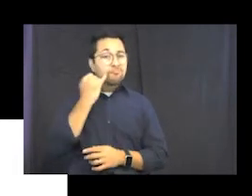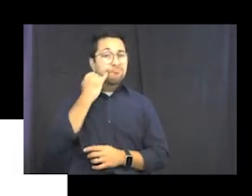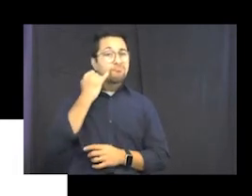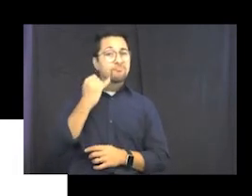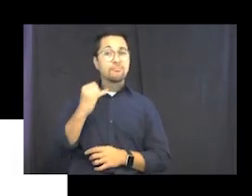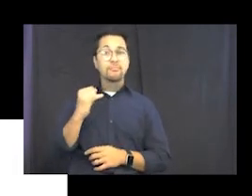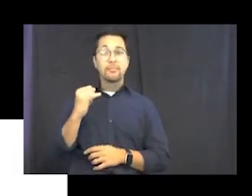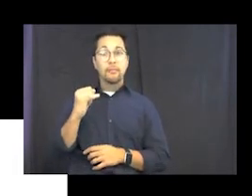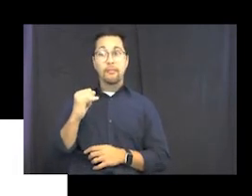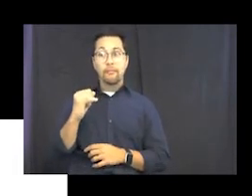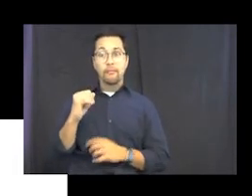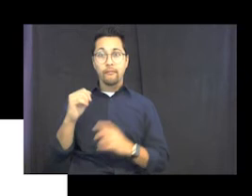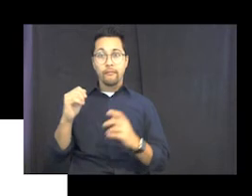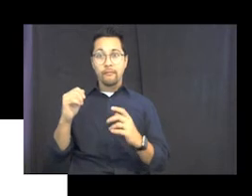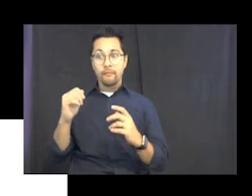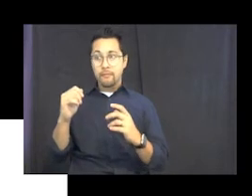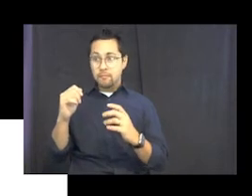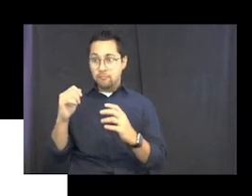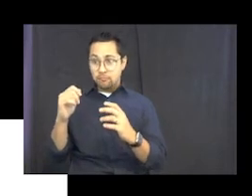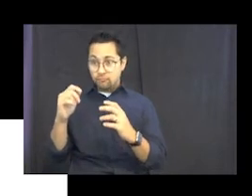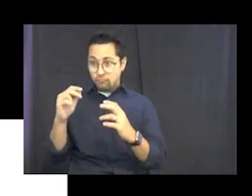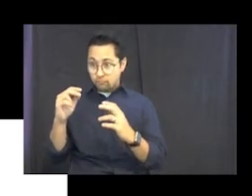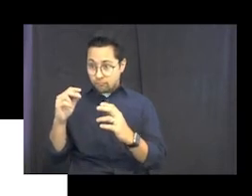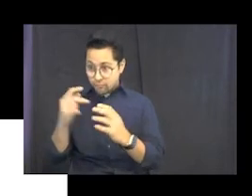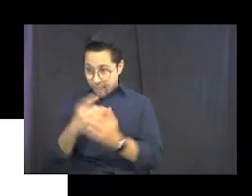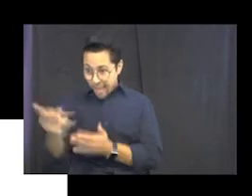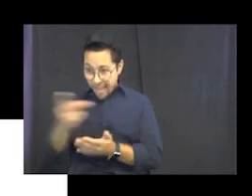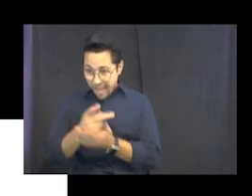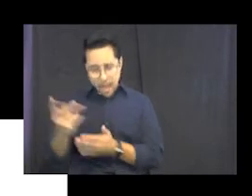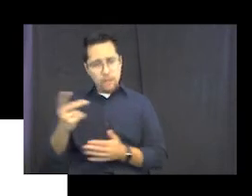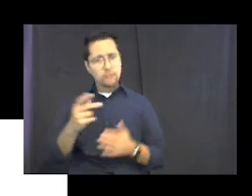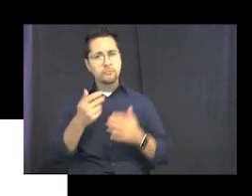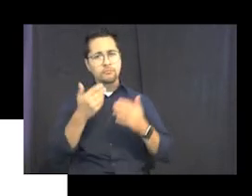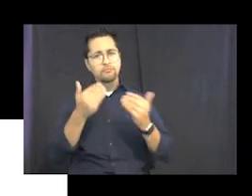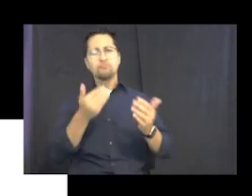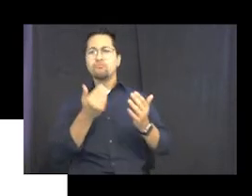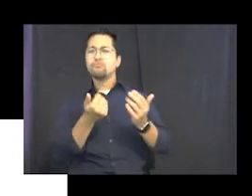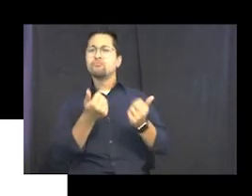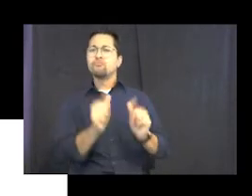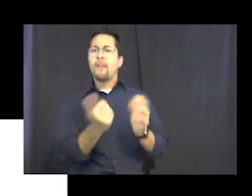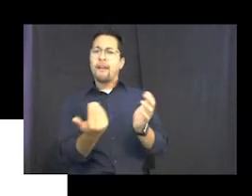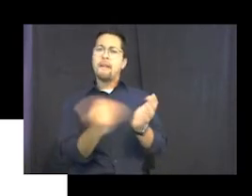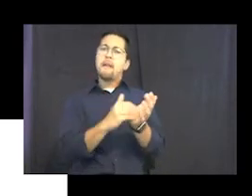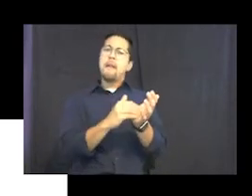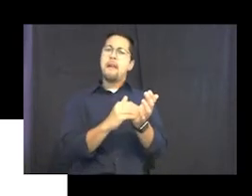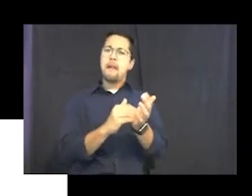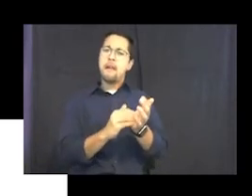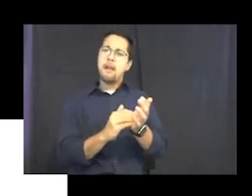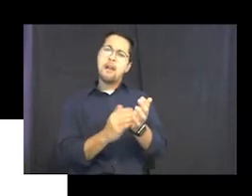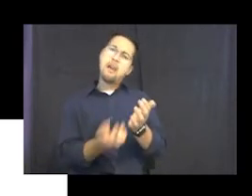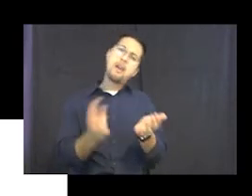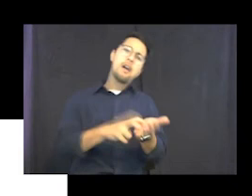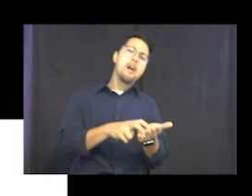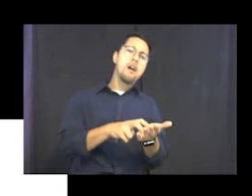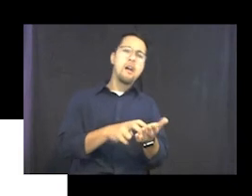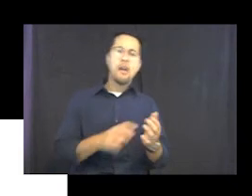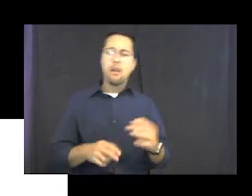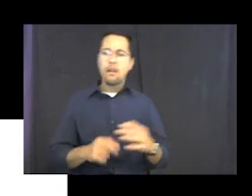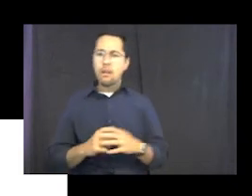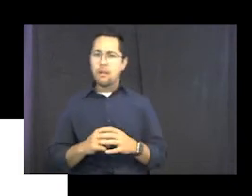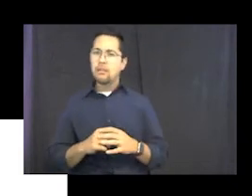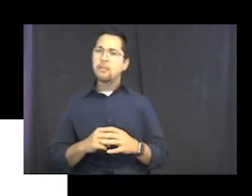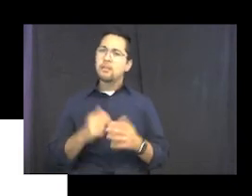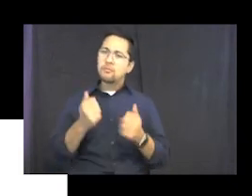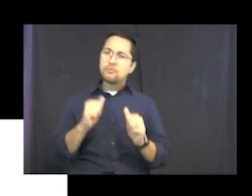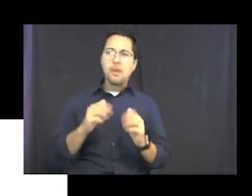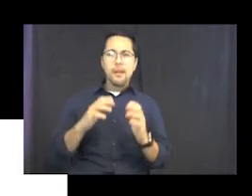else fails, just try again and remain and having